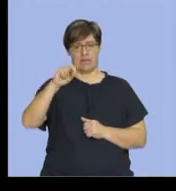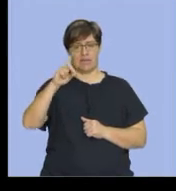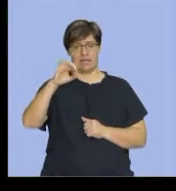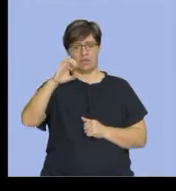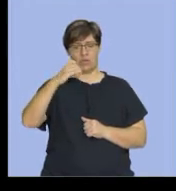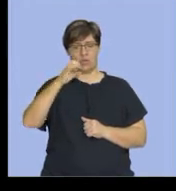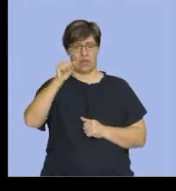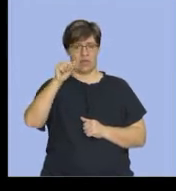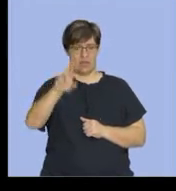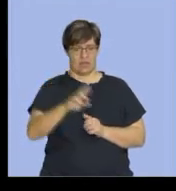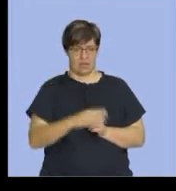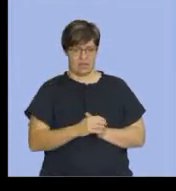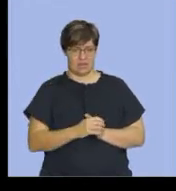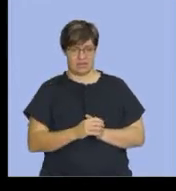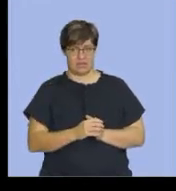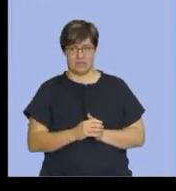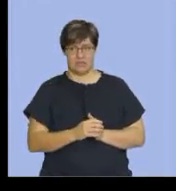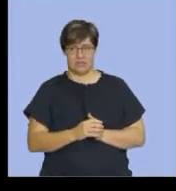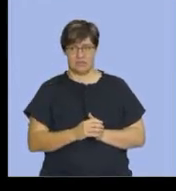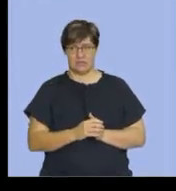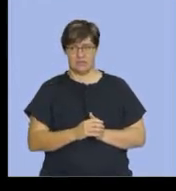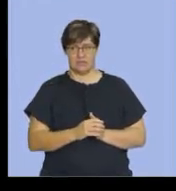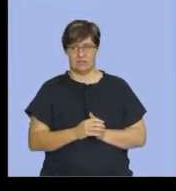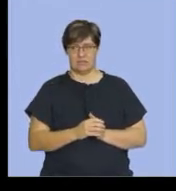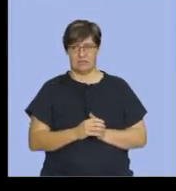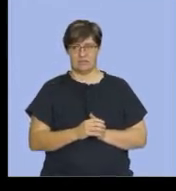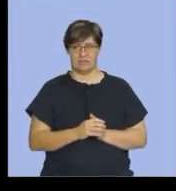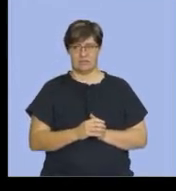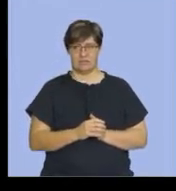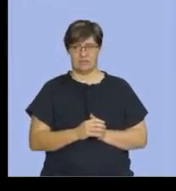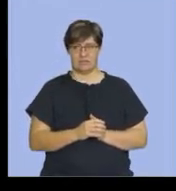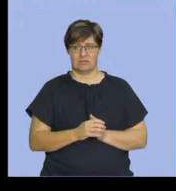Okay, we're not going to do vertical twice, perpendicular.